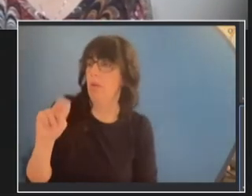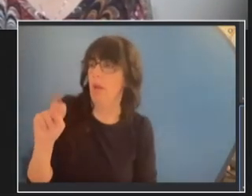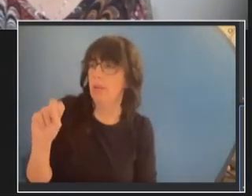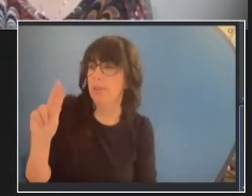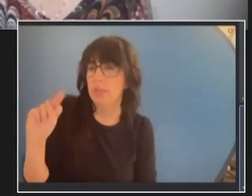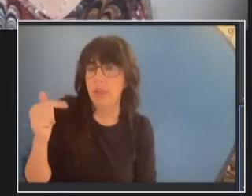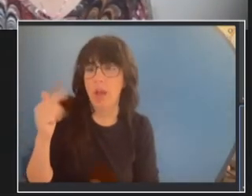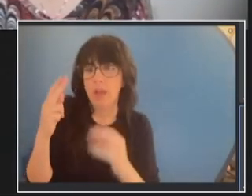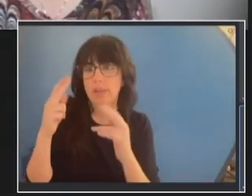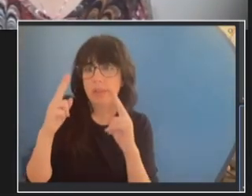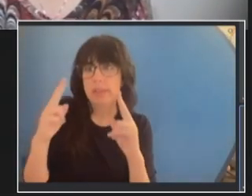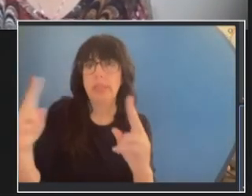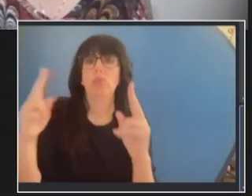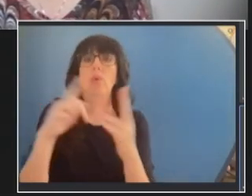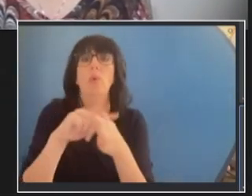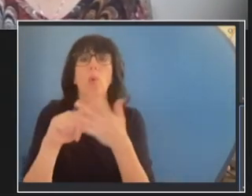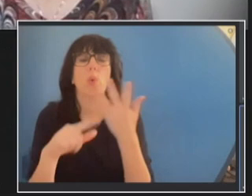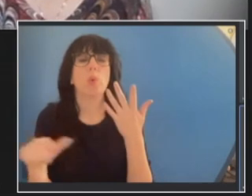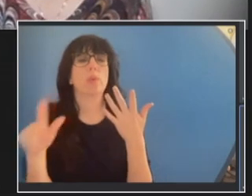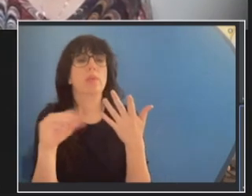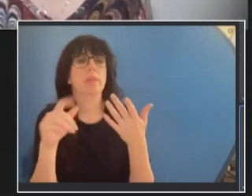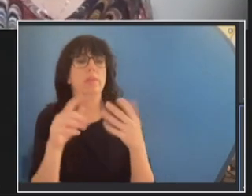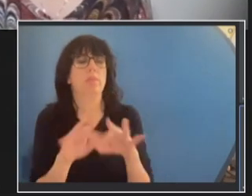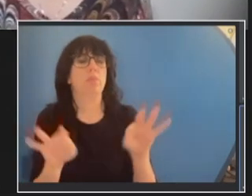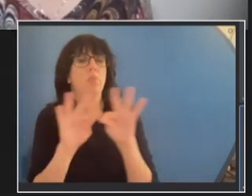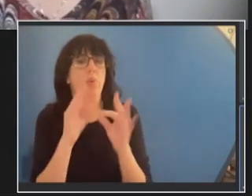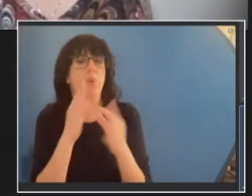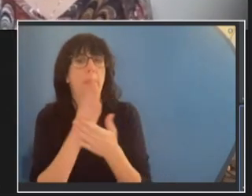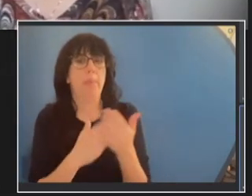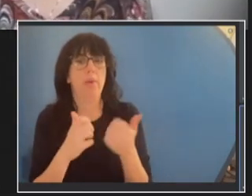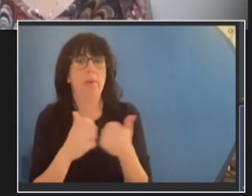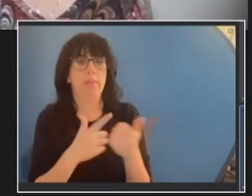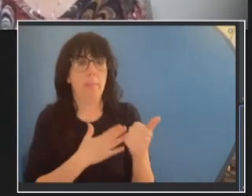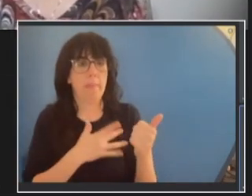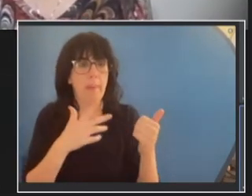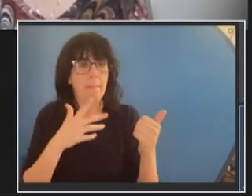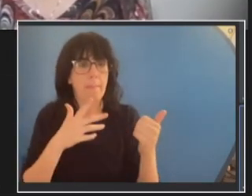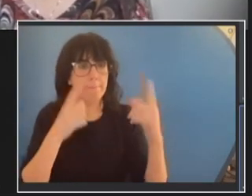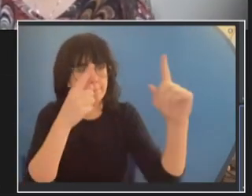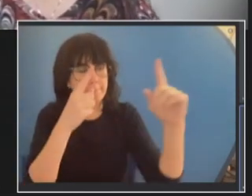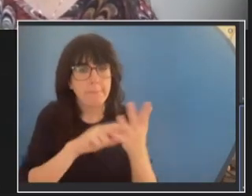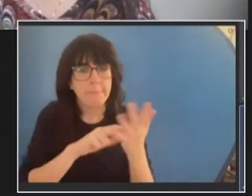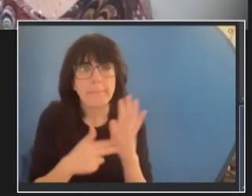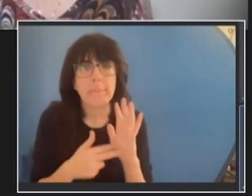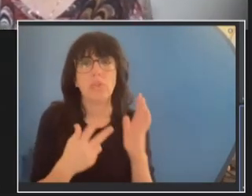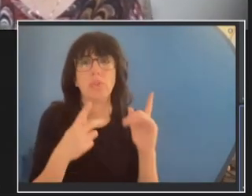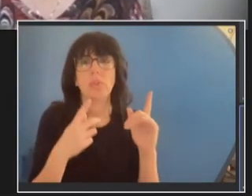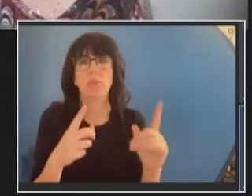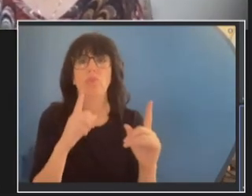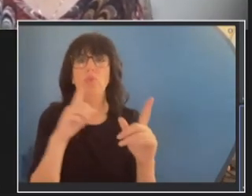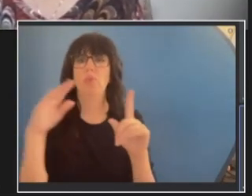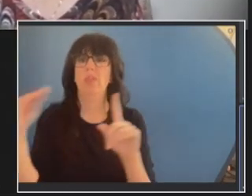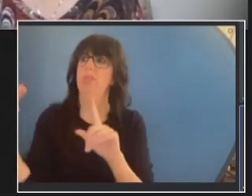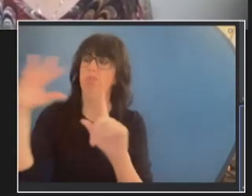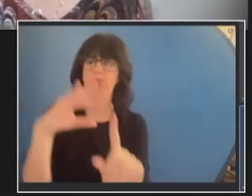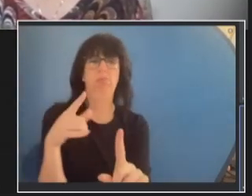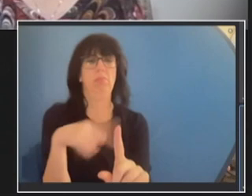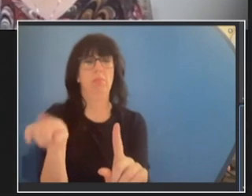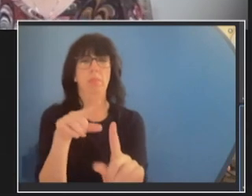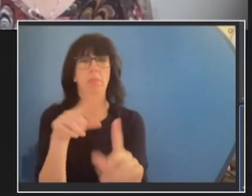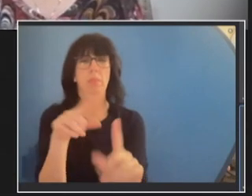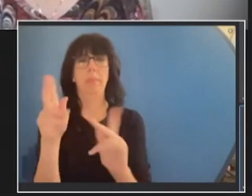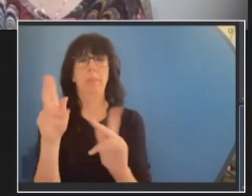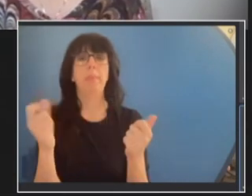part of my mission, to spotlight people who are in danger of fading into